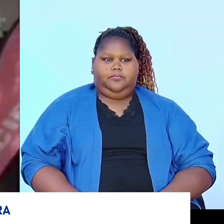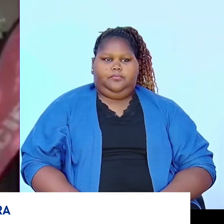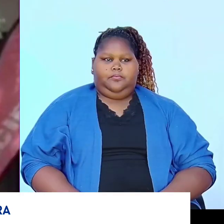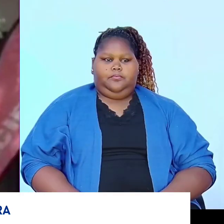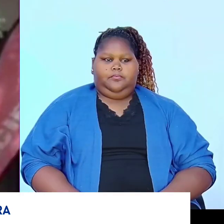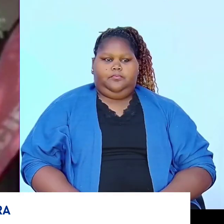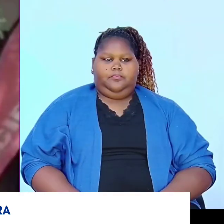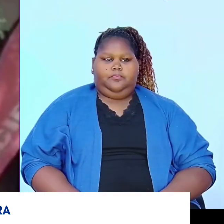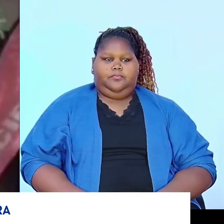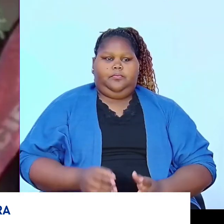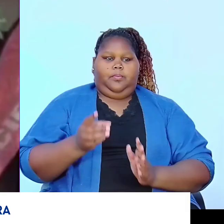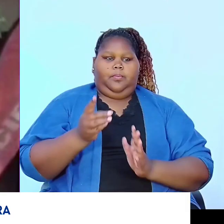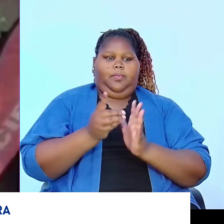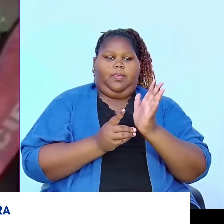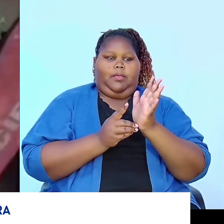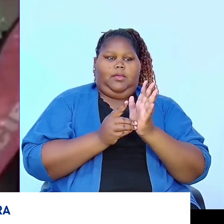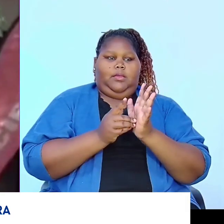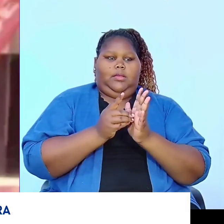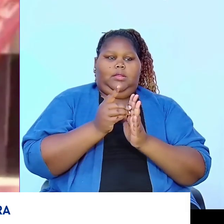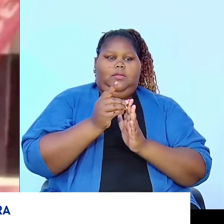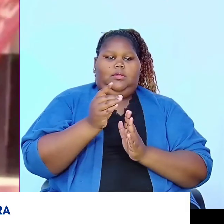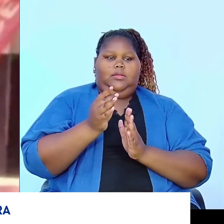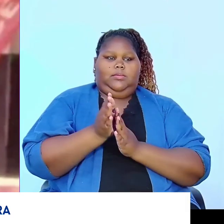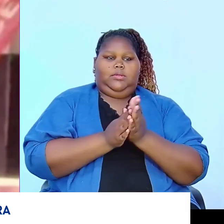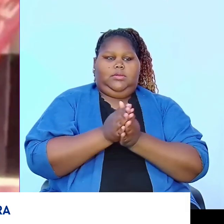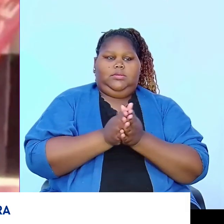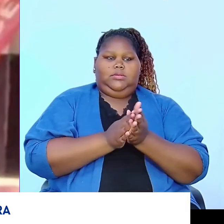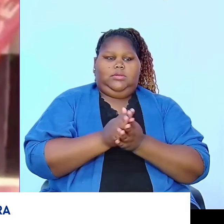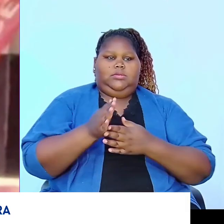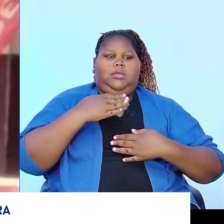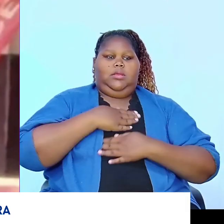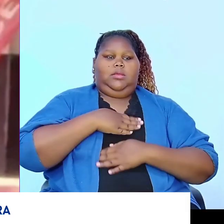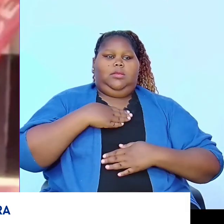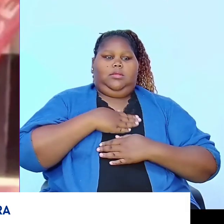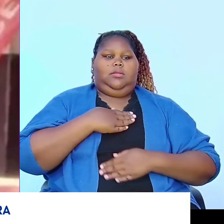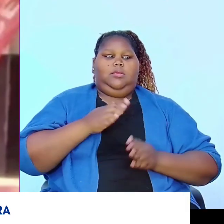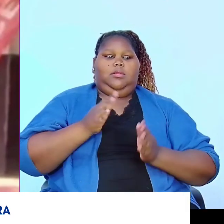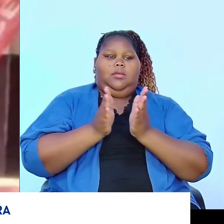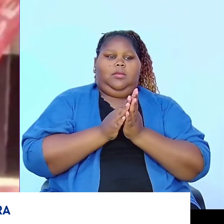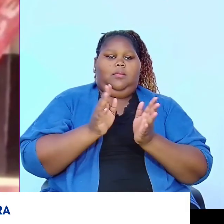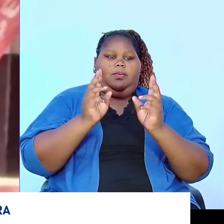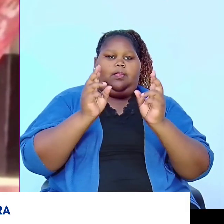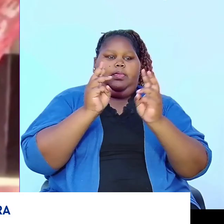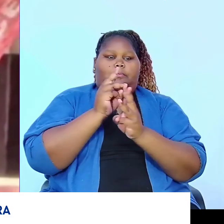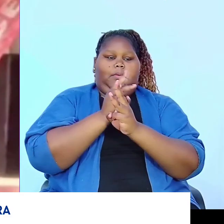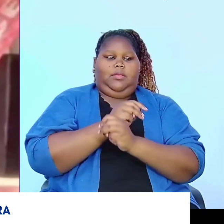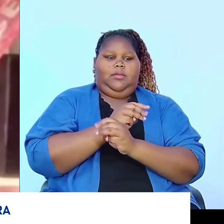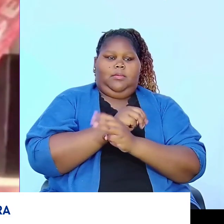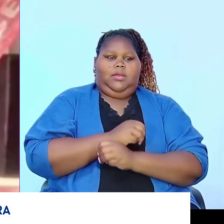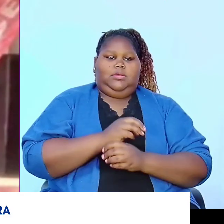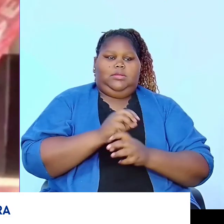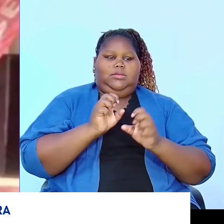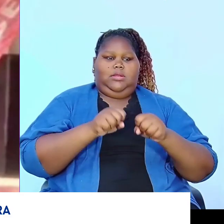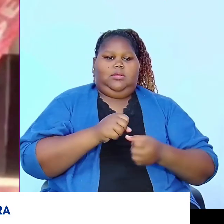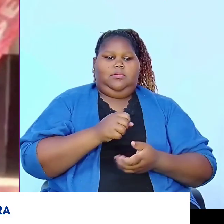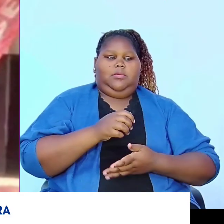Them develop interest in science and mathematics. They are able to help us interact with the